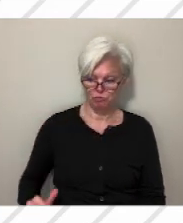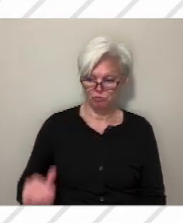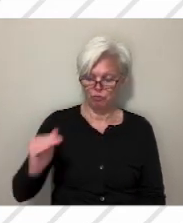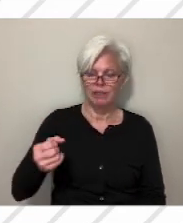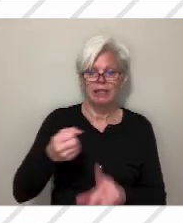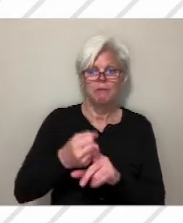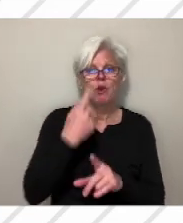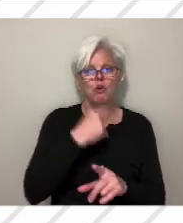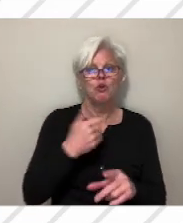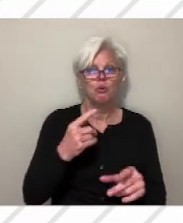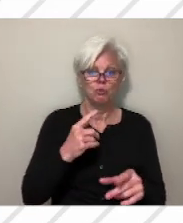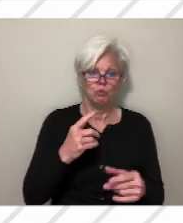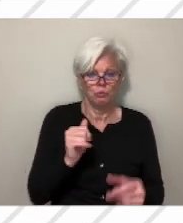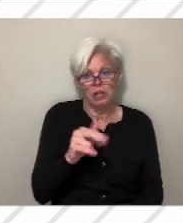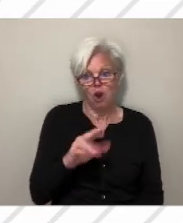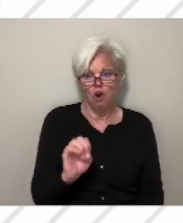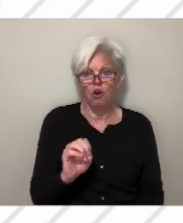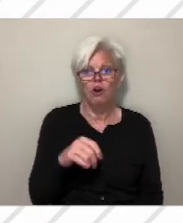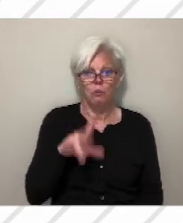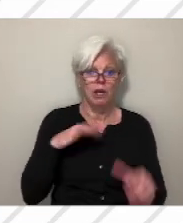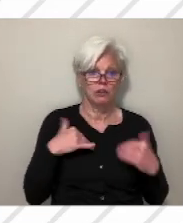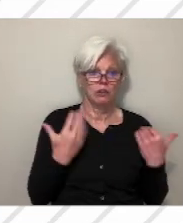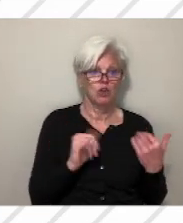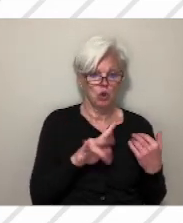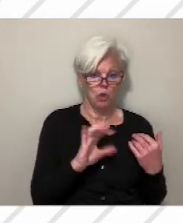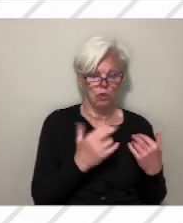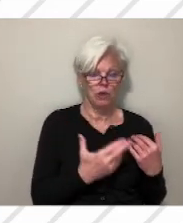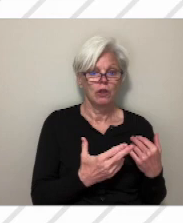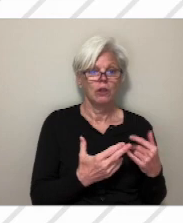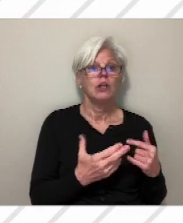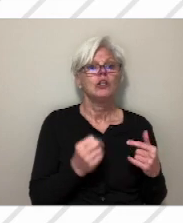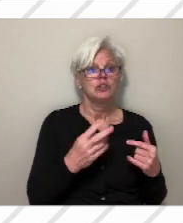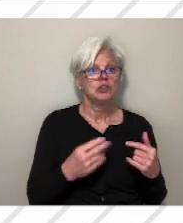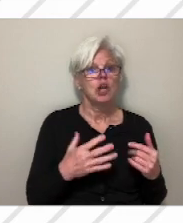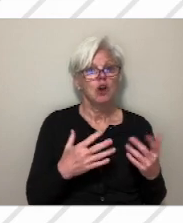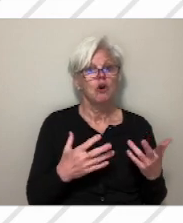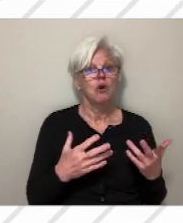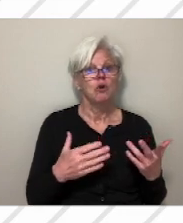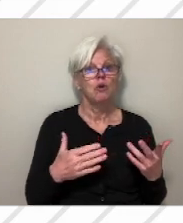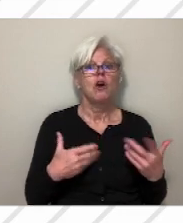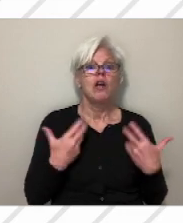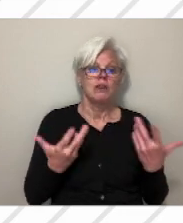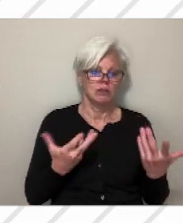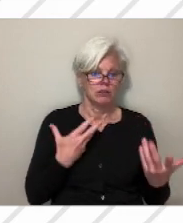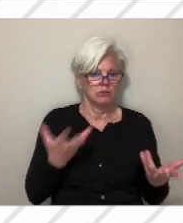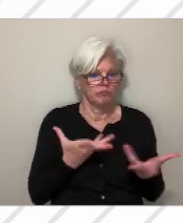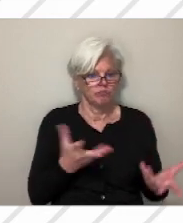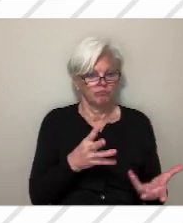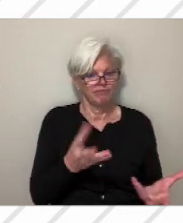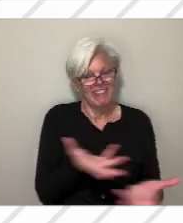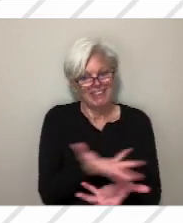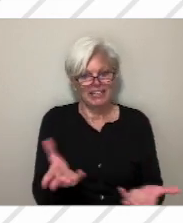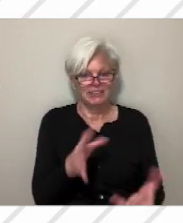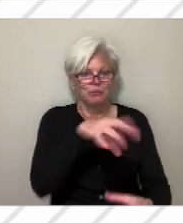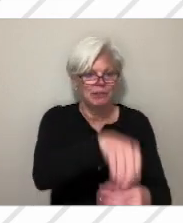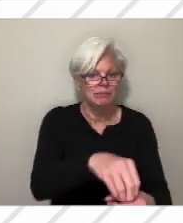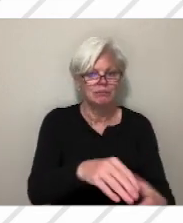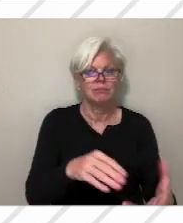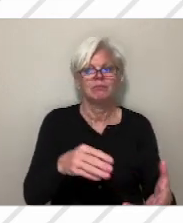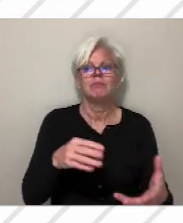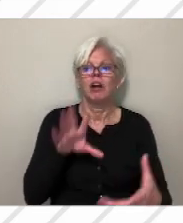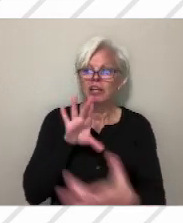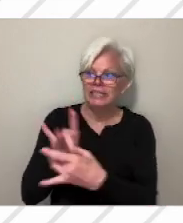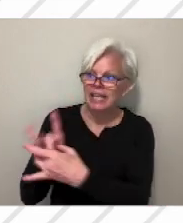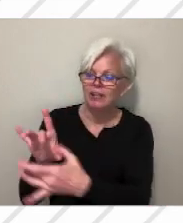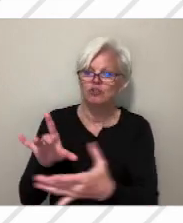as youth. And as youth, the activities we engage in, the connections that we make, the way that we are treated, all set us up for